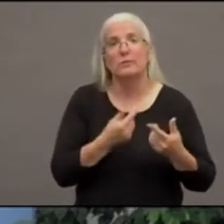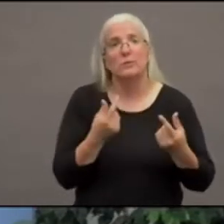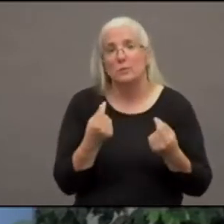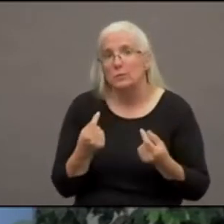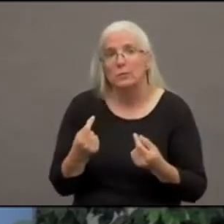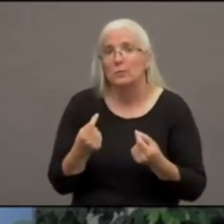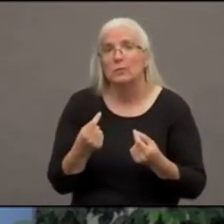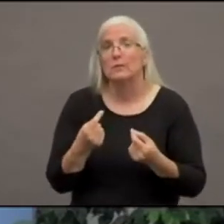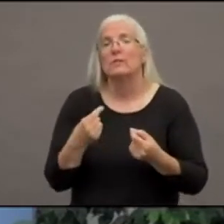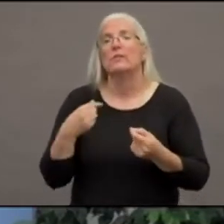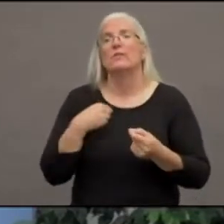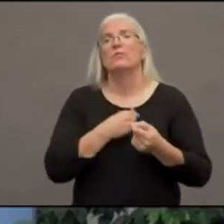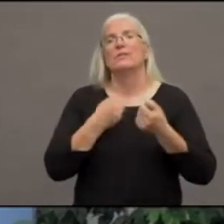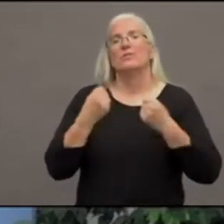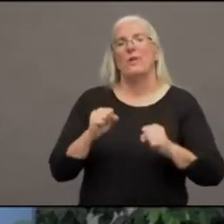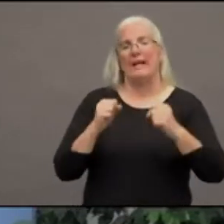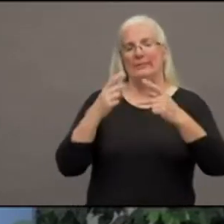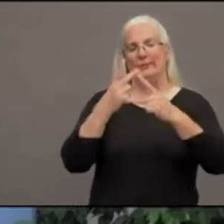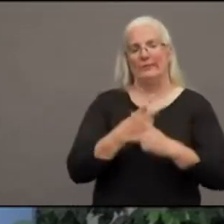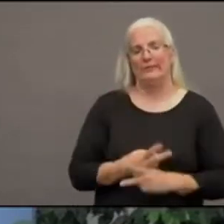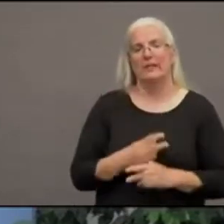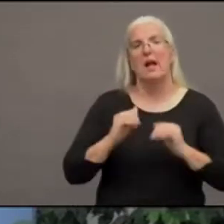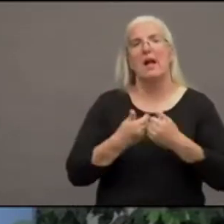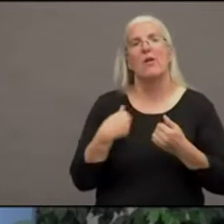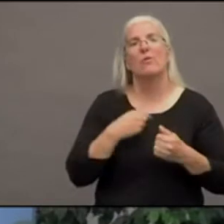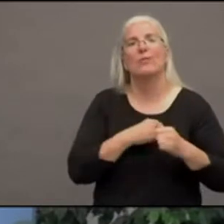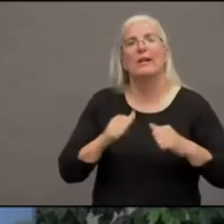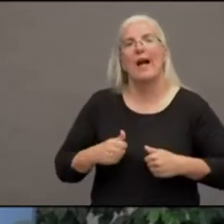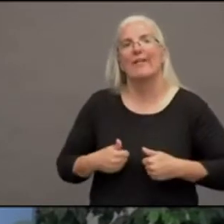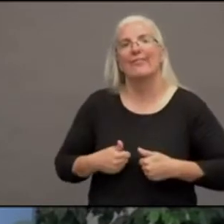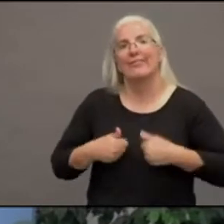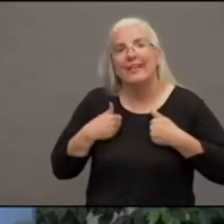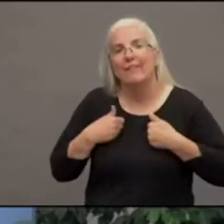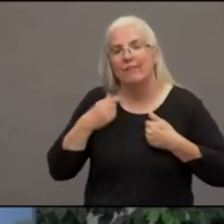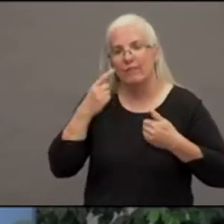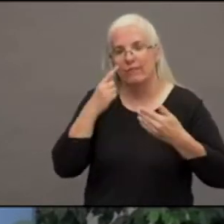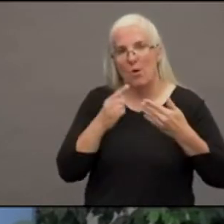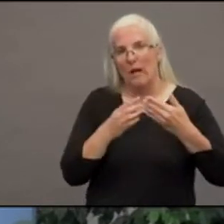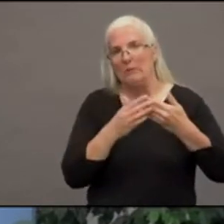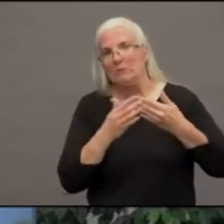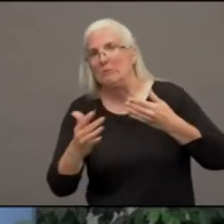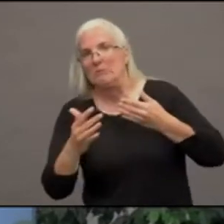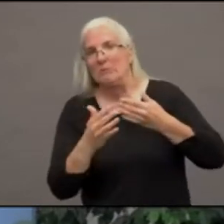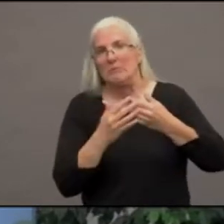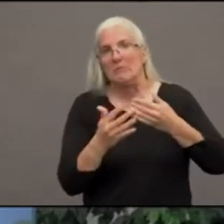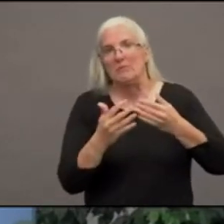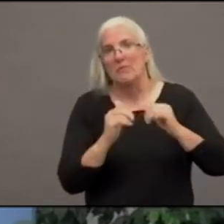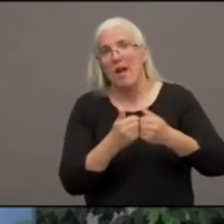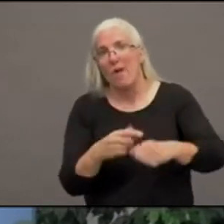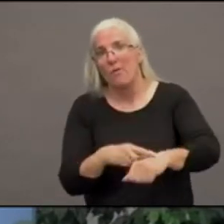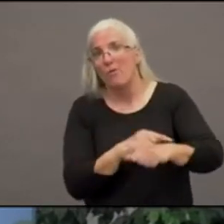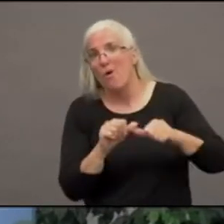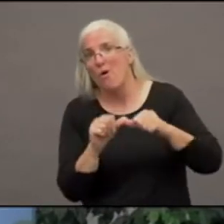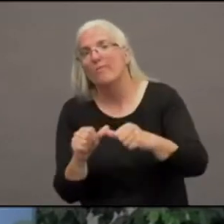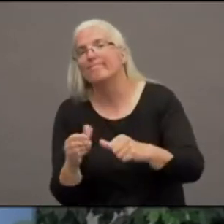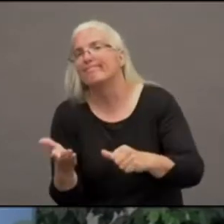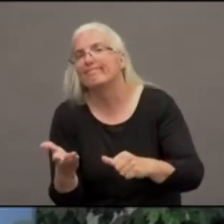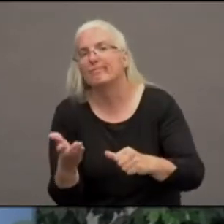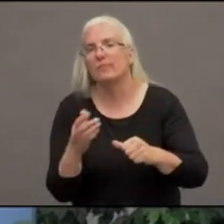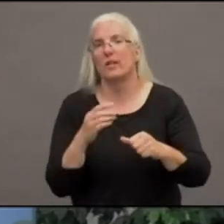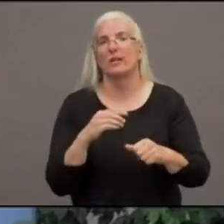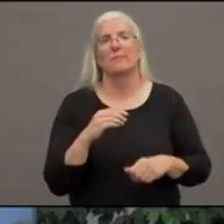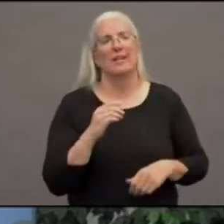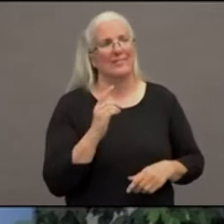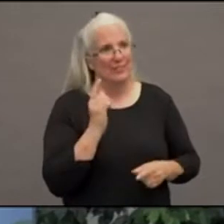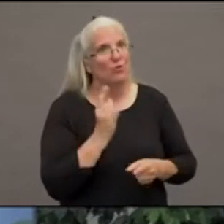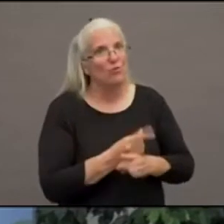the next however long it's going to take, a few months, right? I think that's exactly right. The shelter-in-place order was